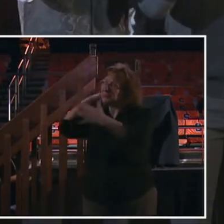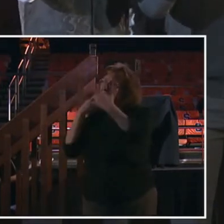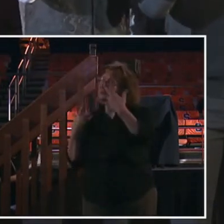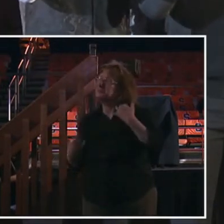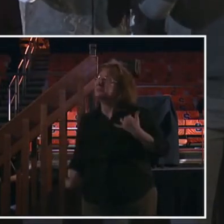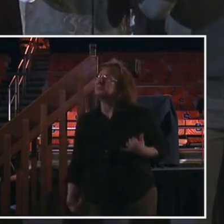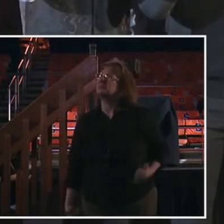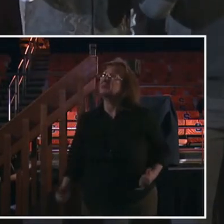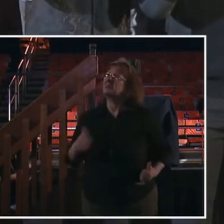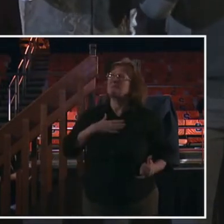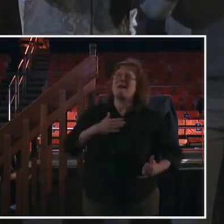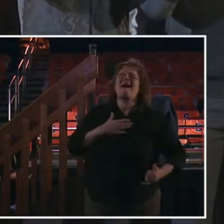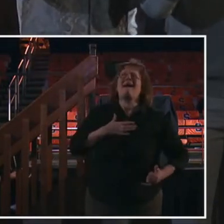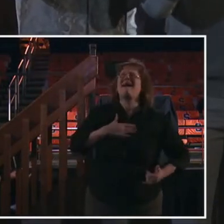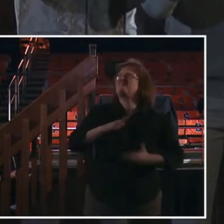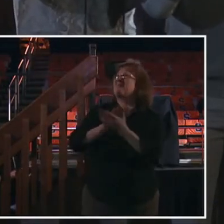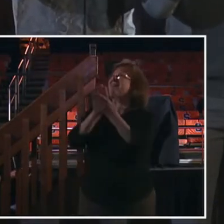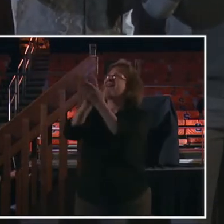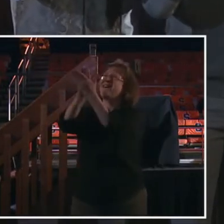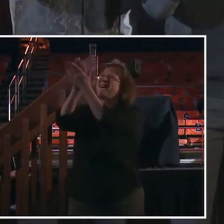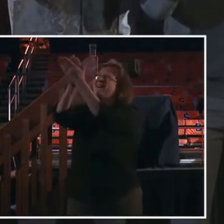you all the